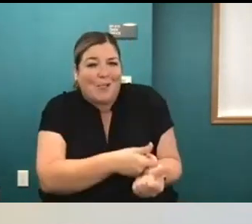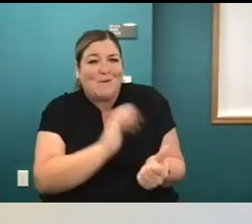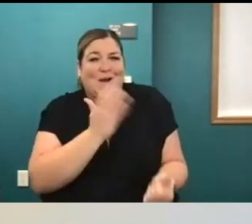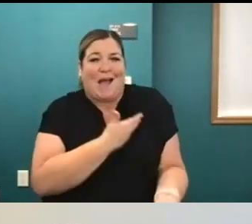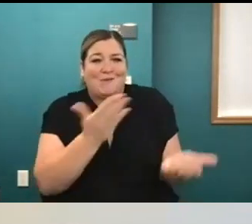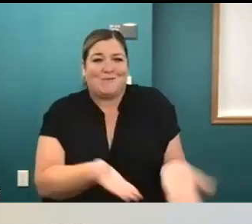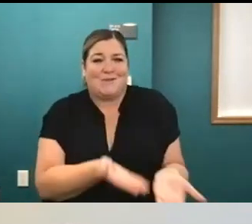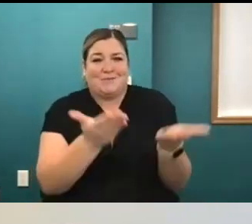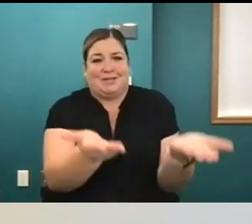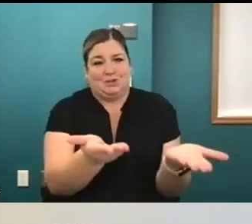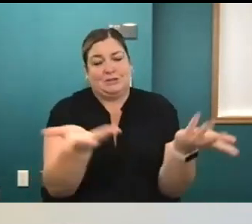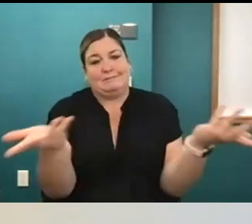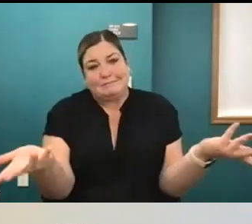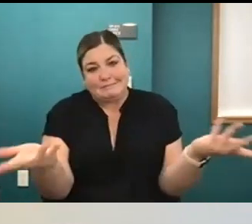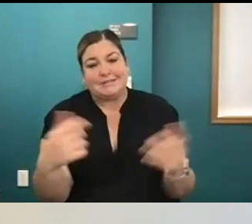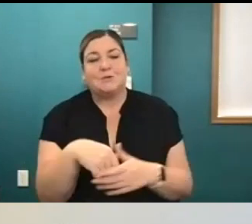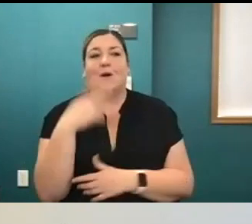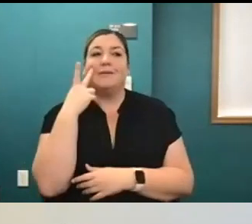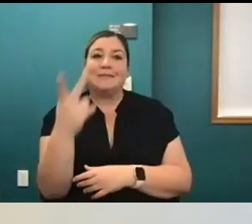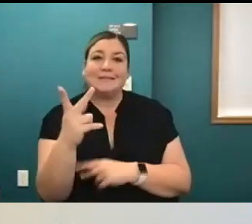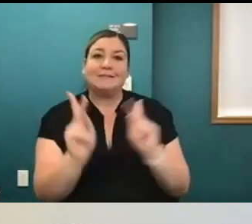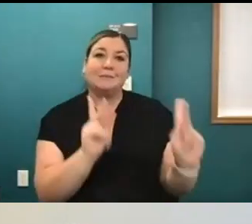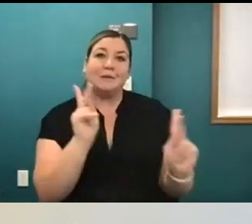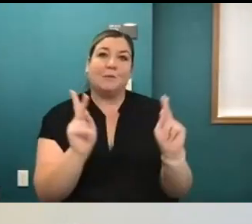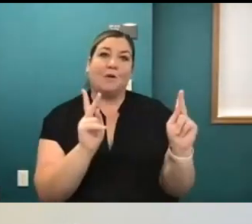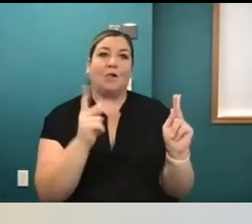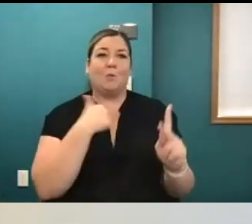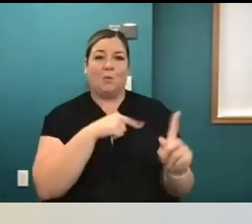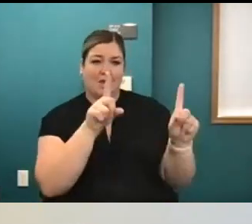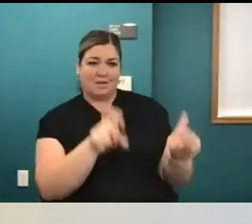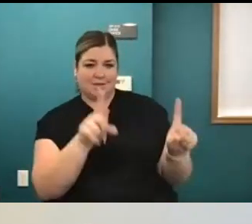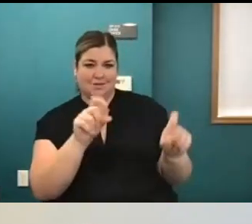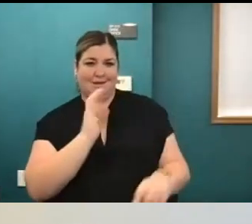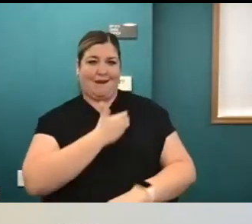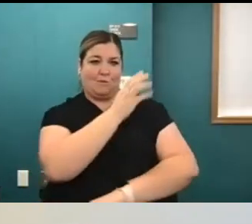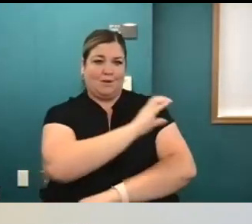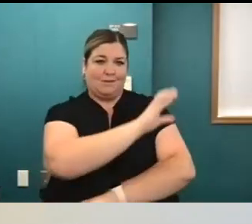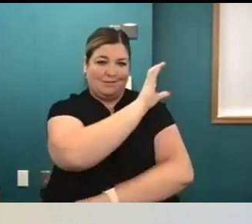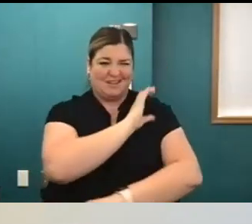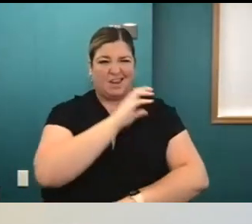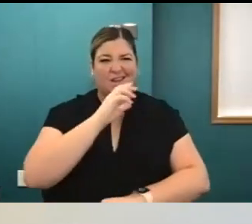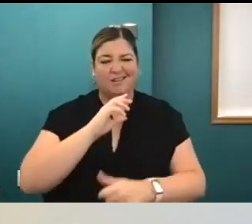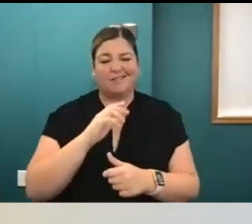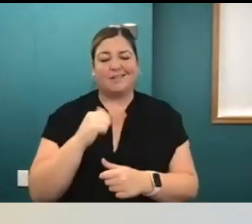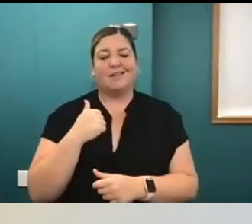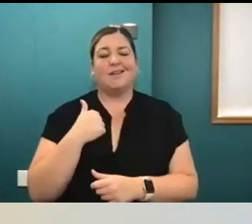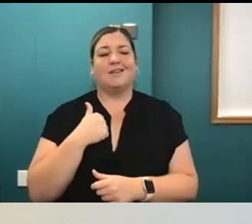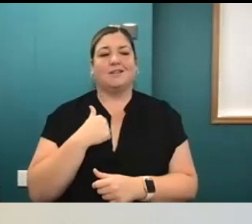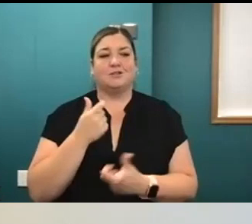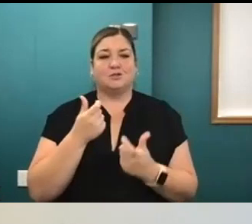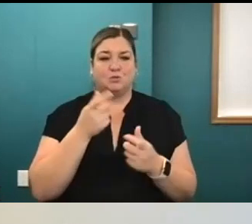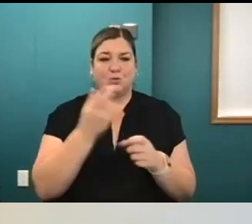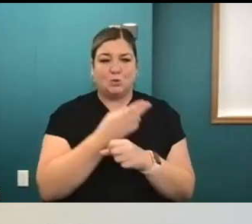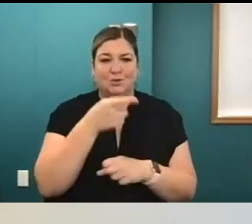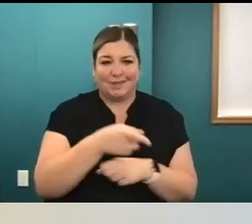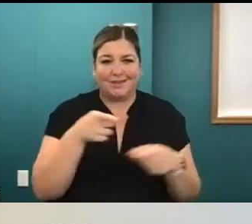So, I've seen people, we did an experiment in our clinic. We were one of the first clinics when I was in clinic to fit this device in the